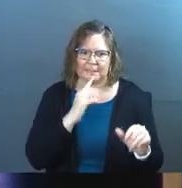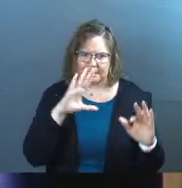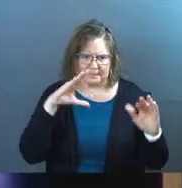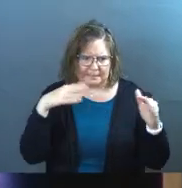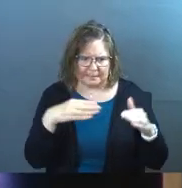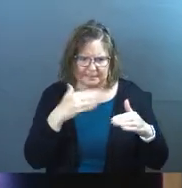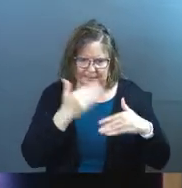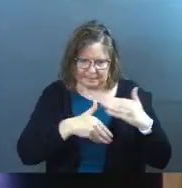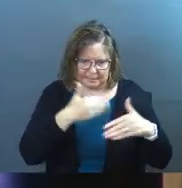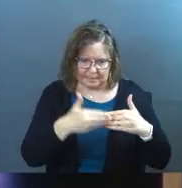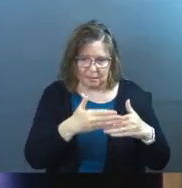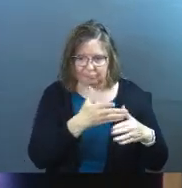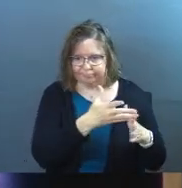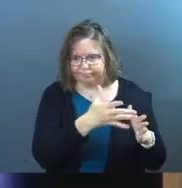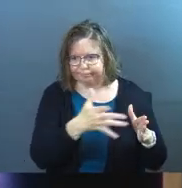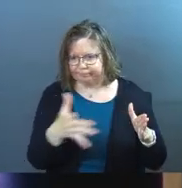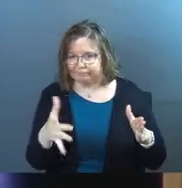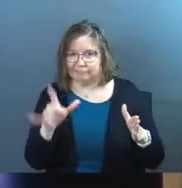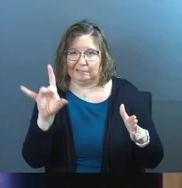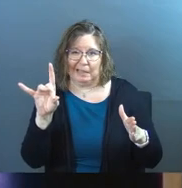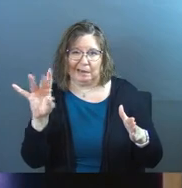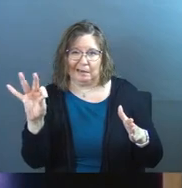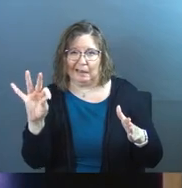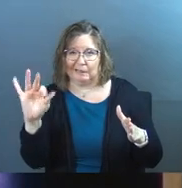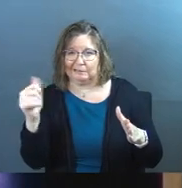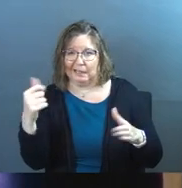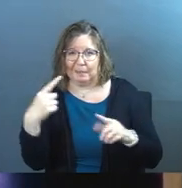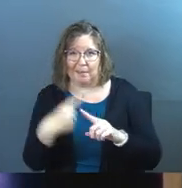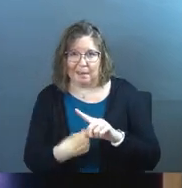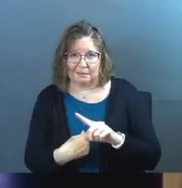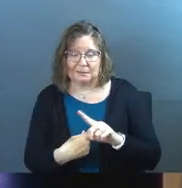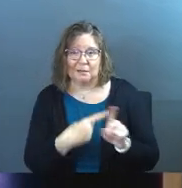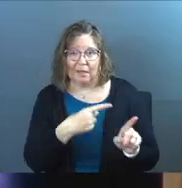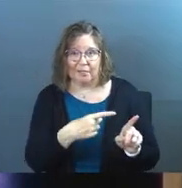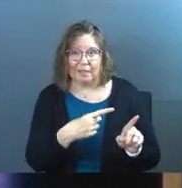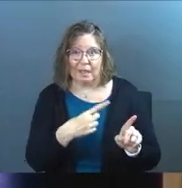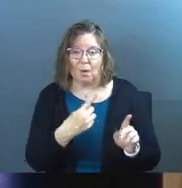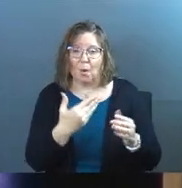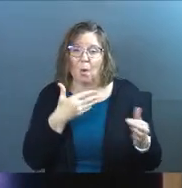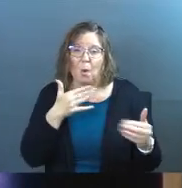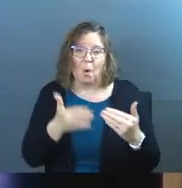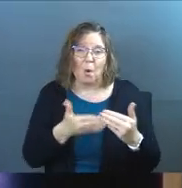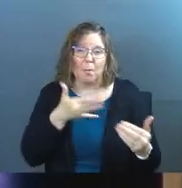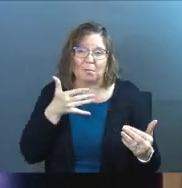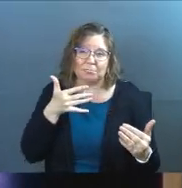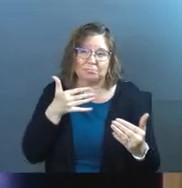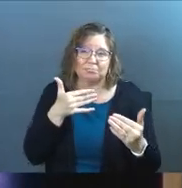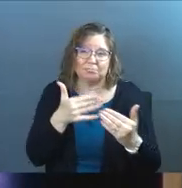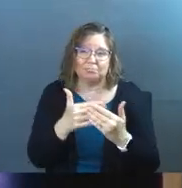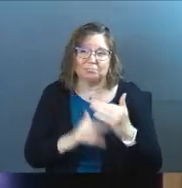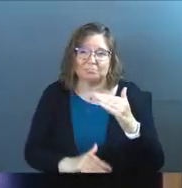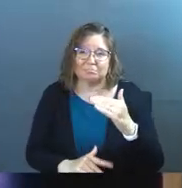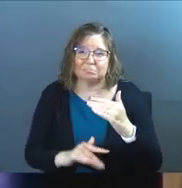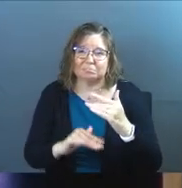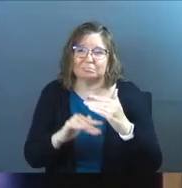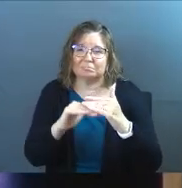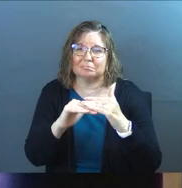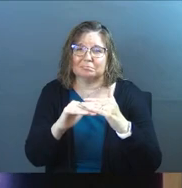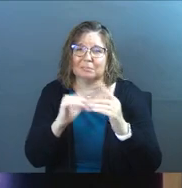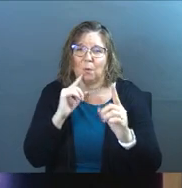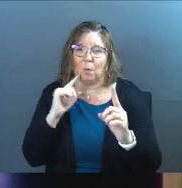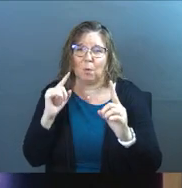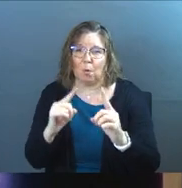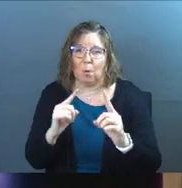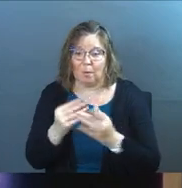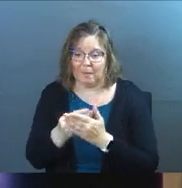serious, and over a course of probably 8 or 9 or 10 months, they were almost to the level that they could buy their own